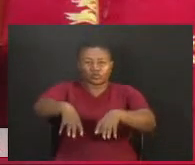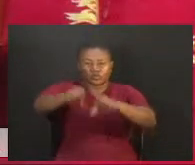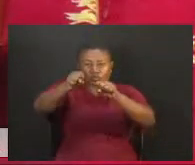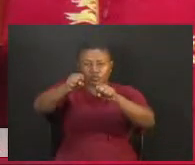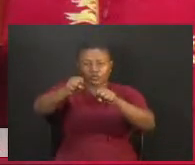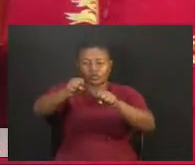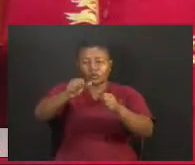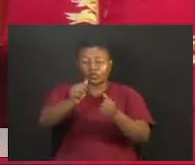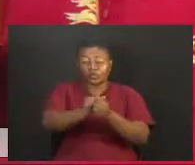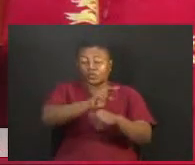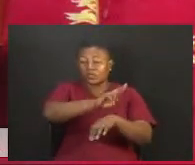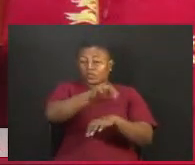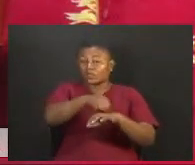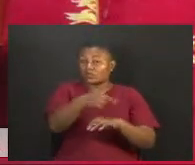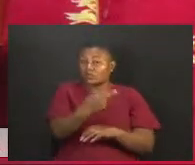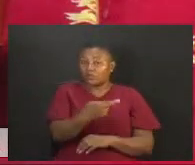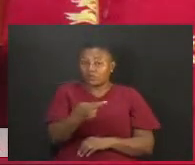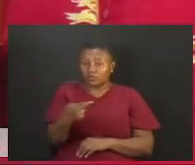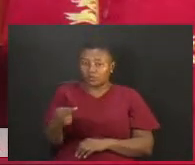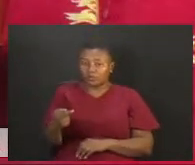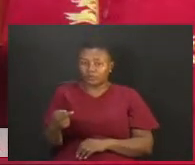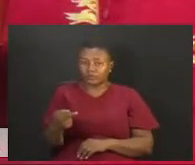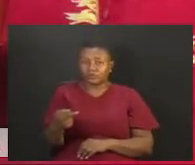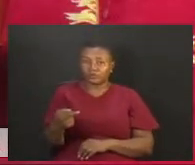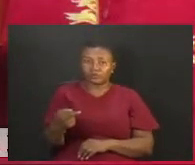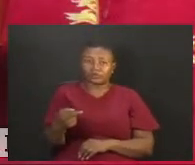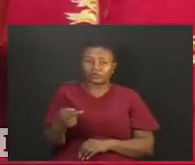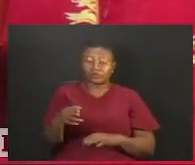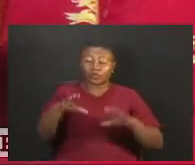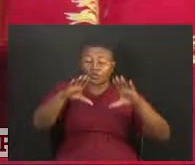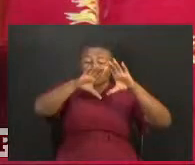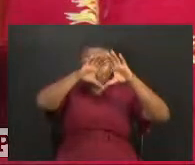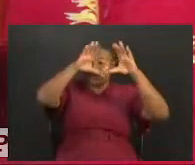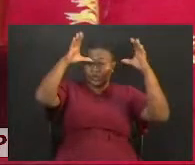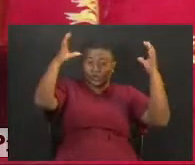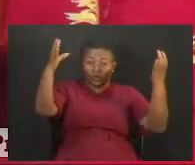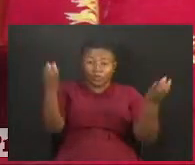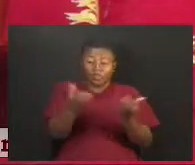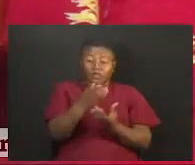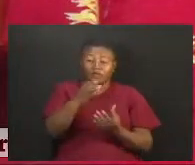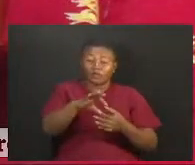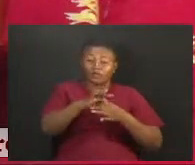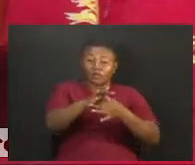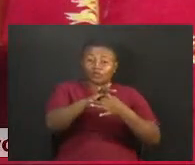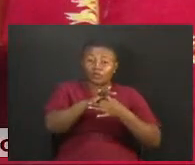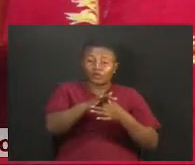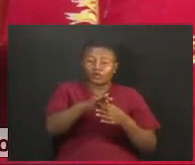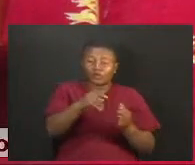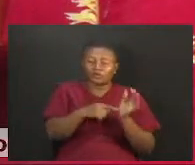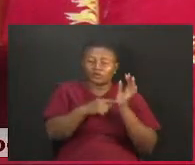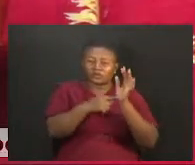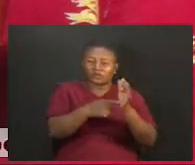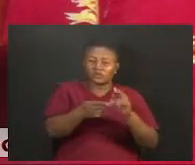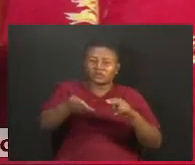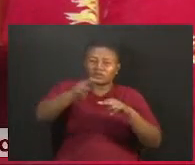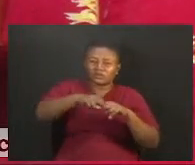resources. Mr. Speaker, whereas global gold prices have seen some significant increase in recent times, Ghana has not been able